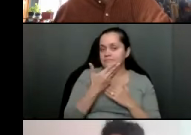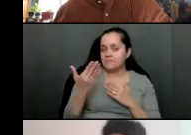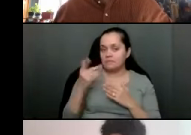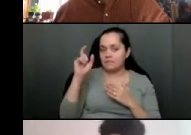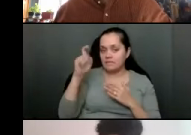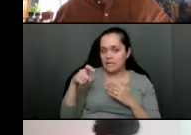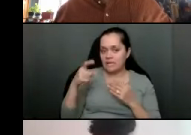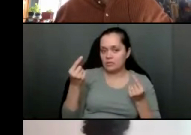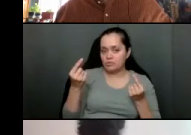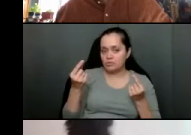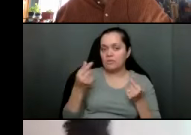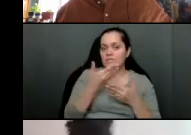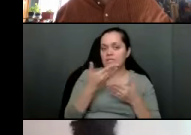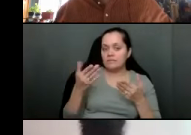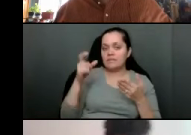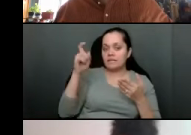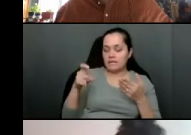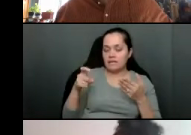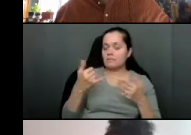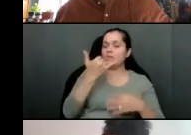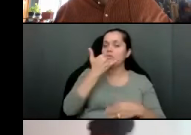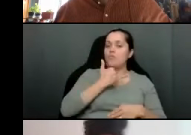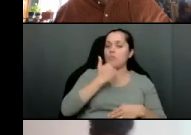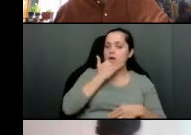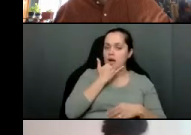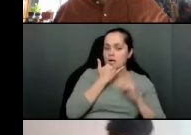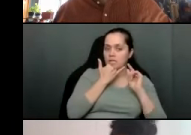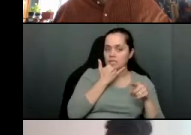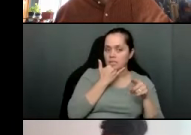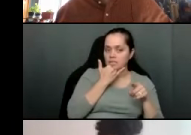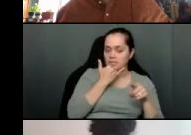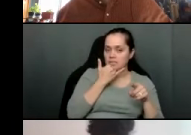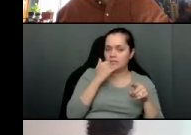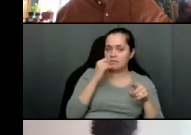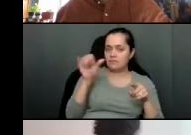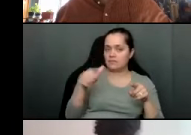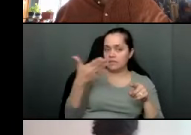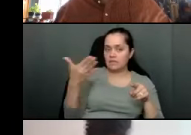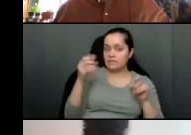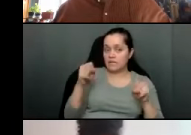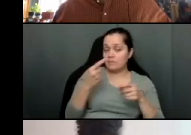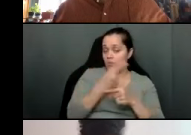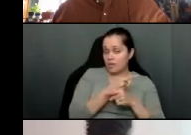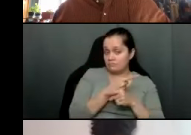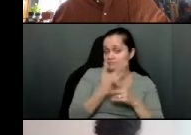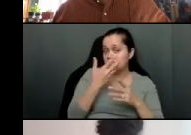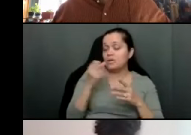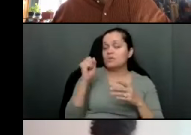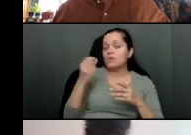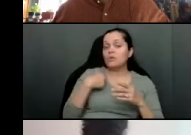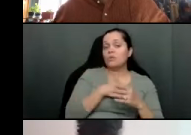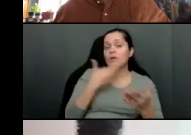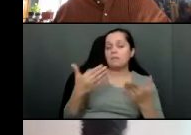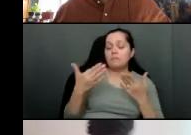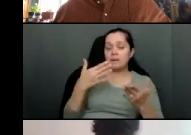has to give, something has to be wrong, even if some other things can be right. So we might